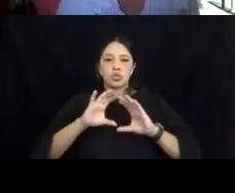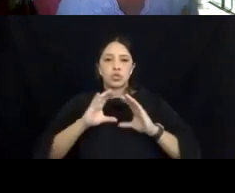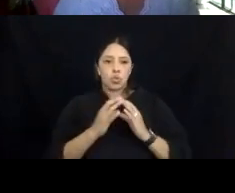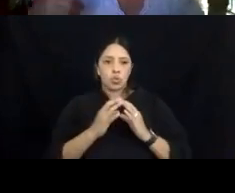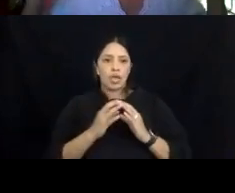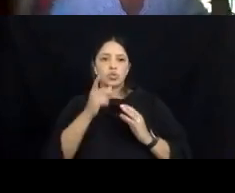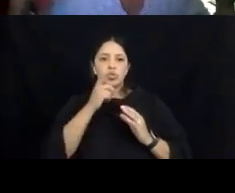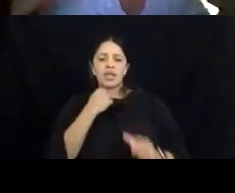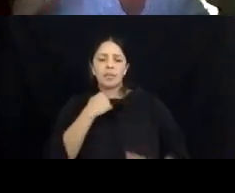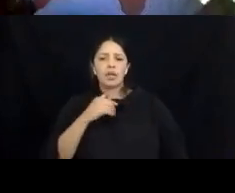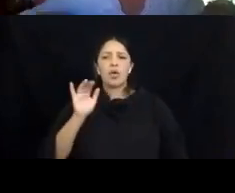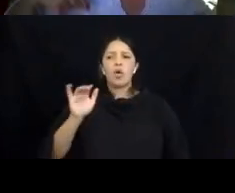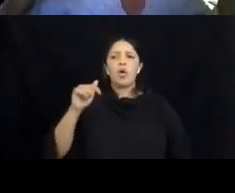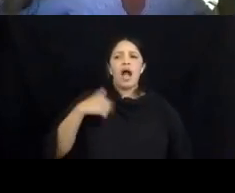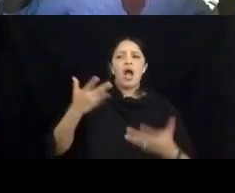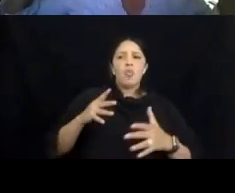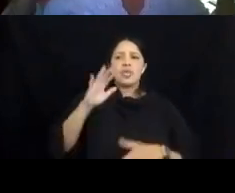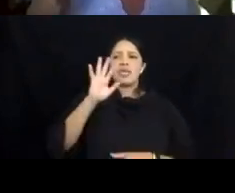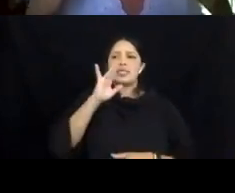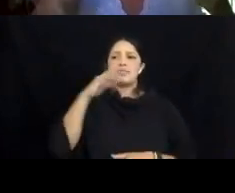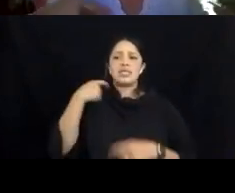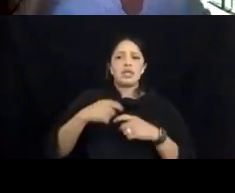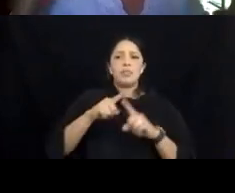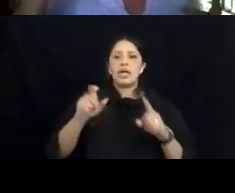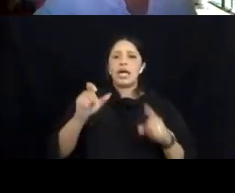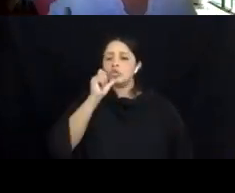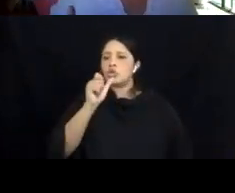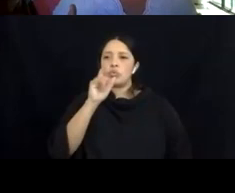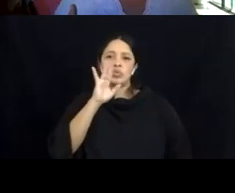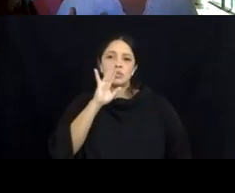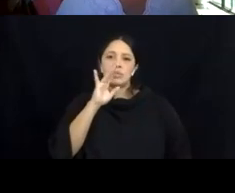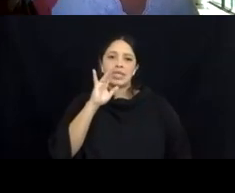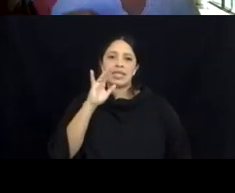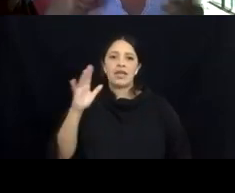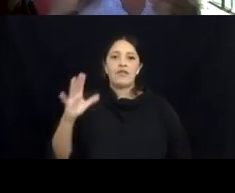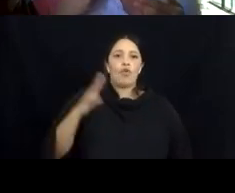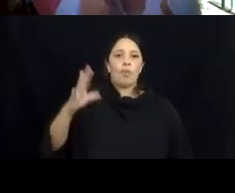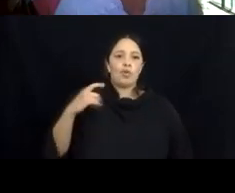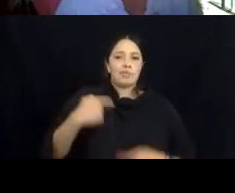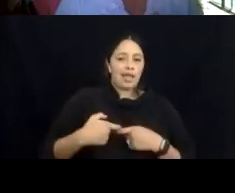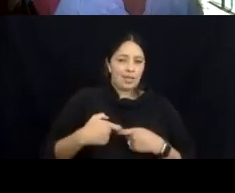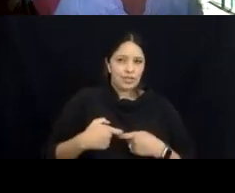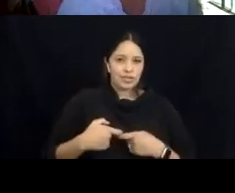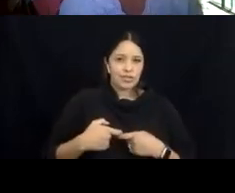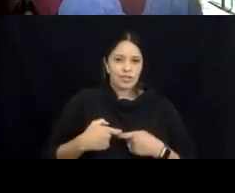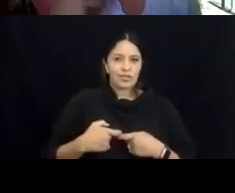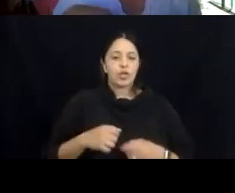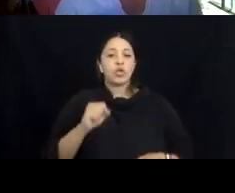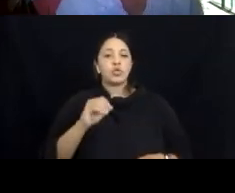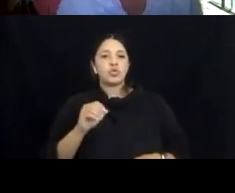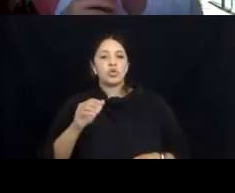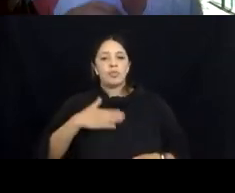I don't speak the proper Spanish that, you know, sounds good in a professional setting. And so they're fine-tuning those skills.